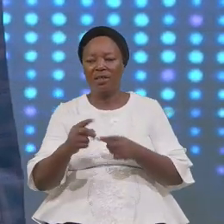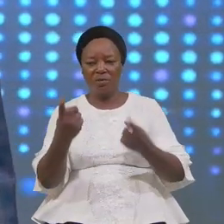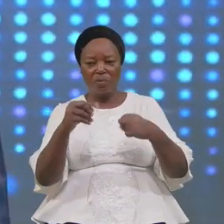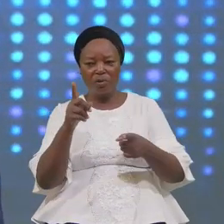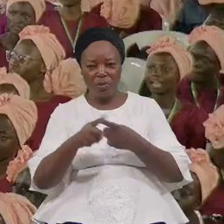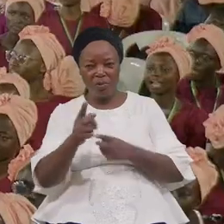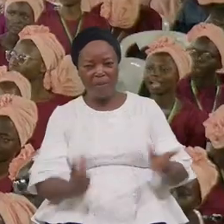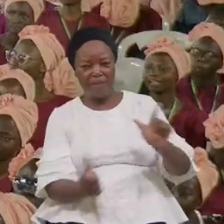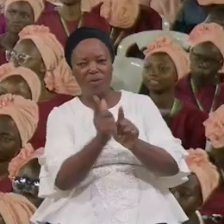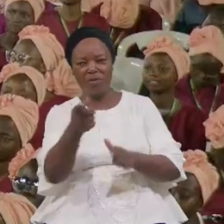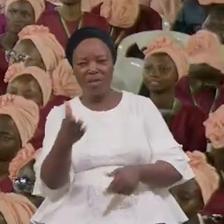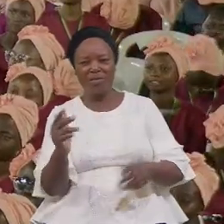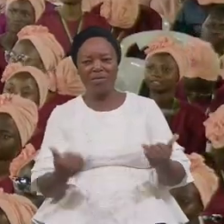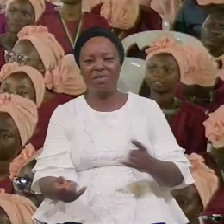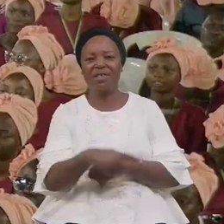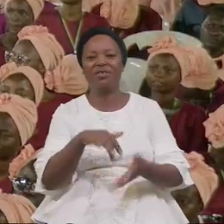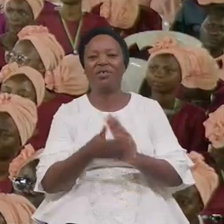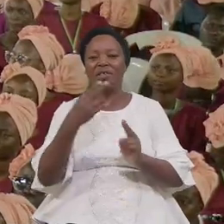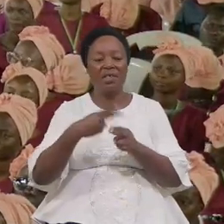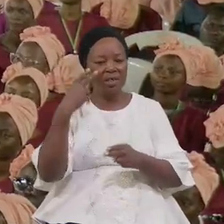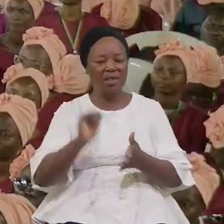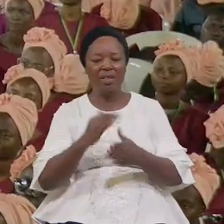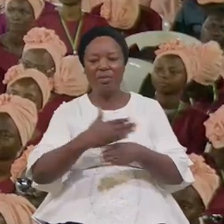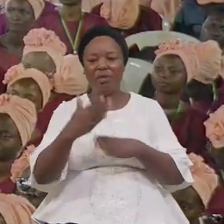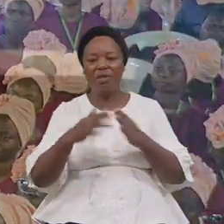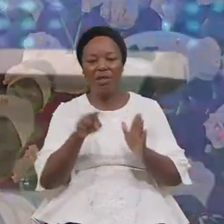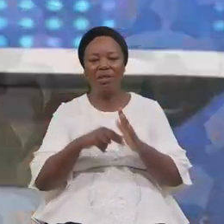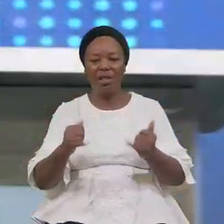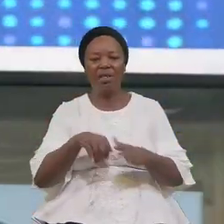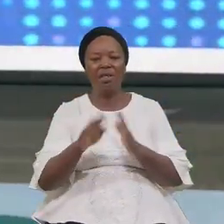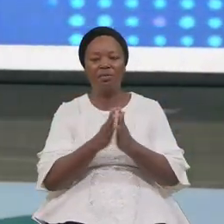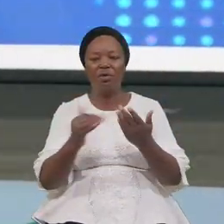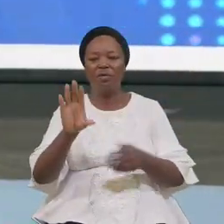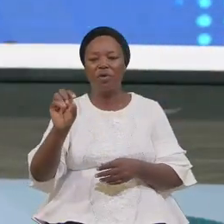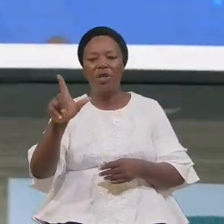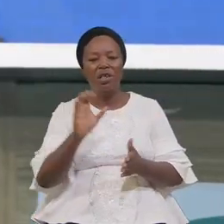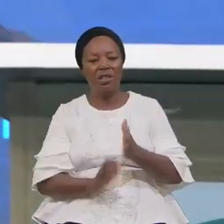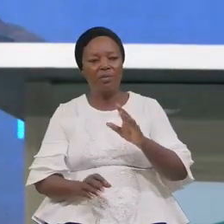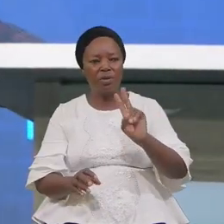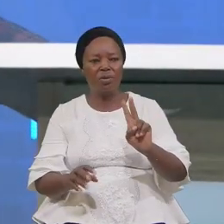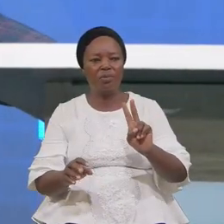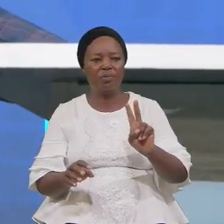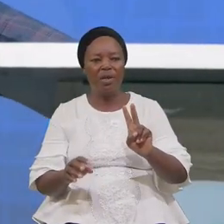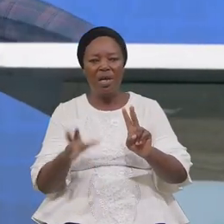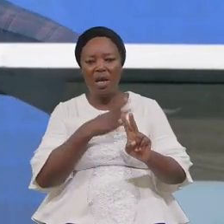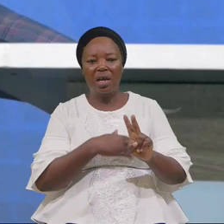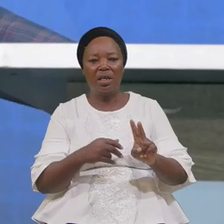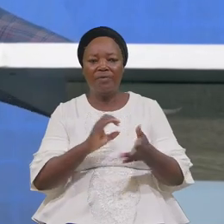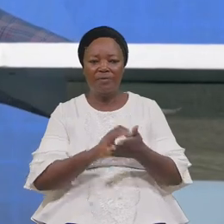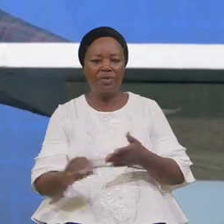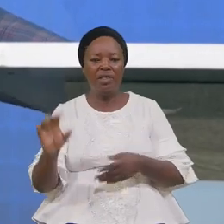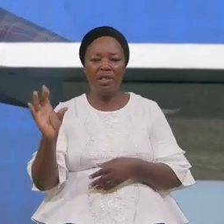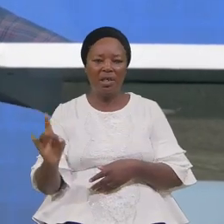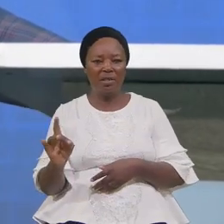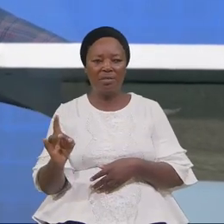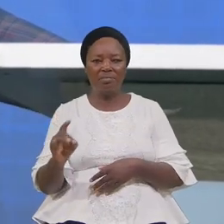today. Look at his completeness, Colossians chapter 2. And I'm reading here in verse 8.